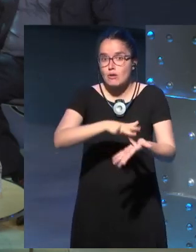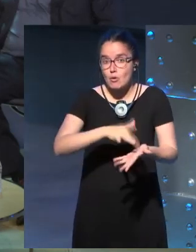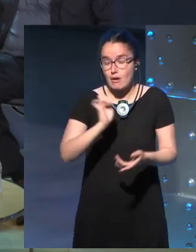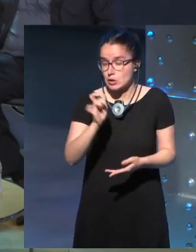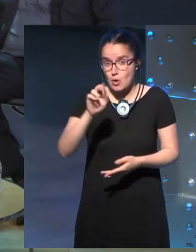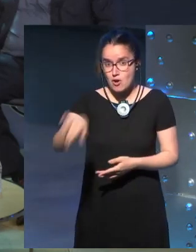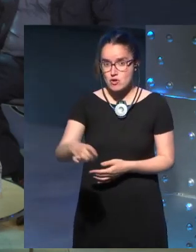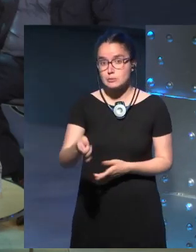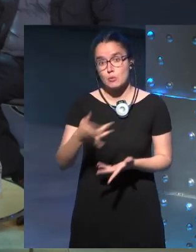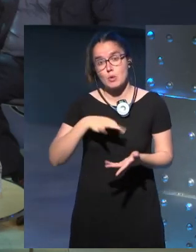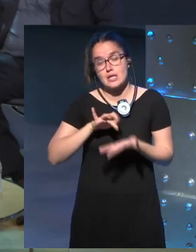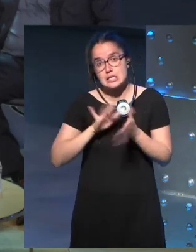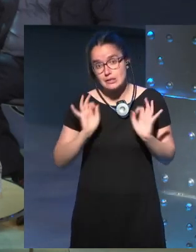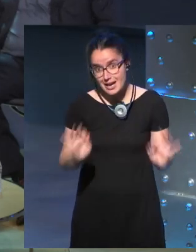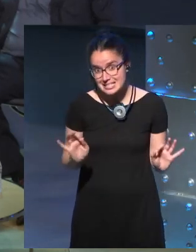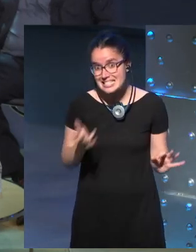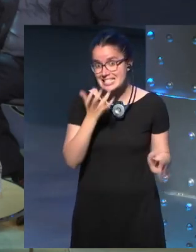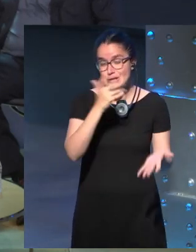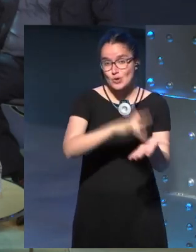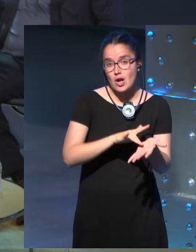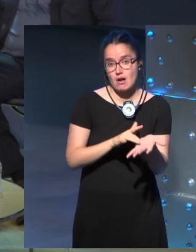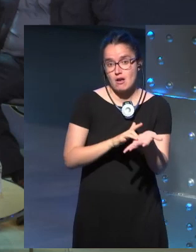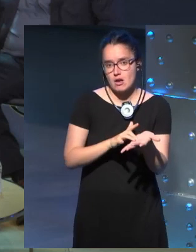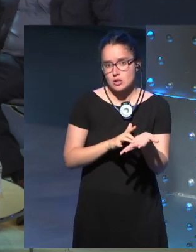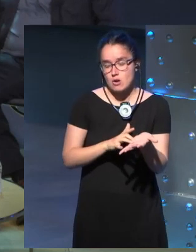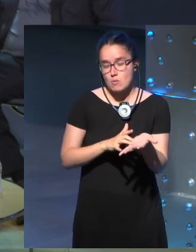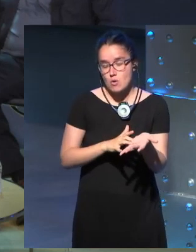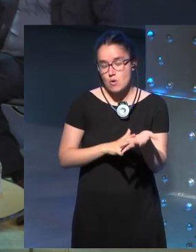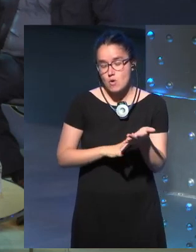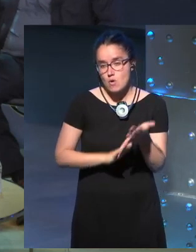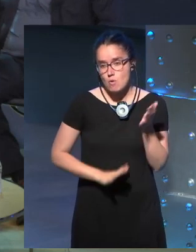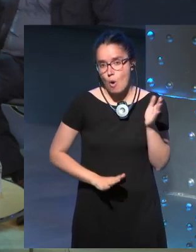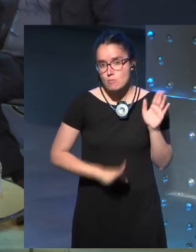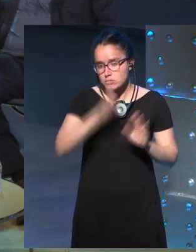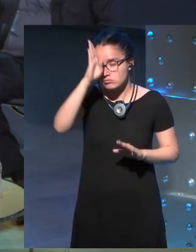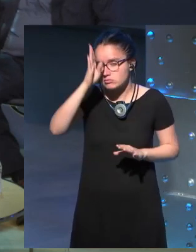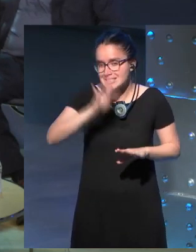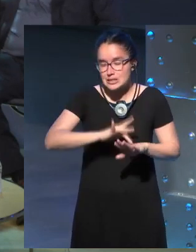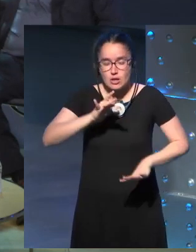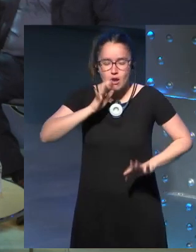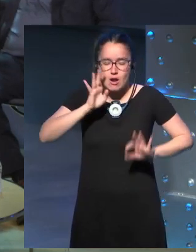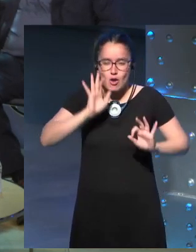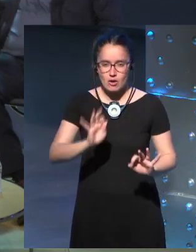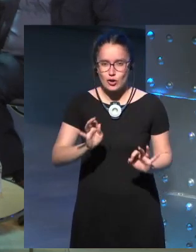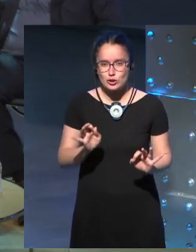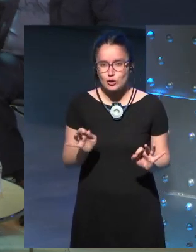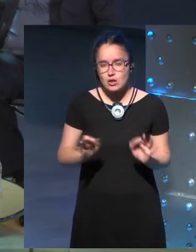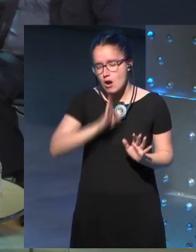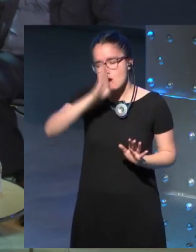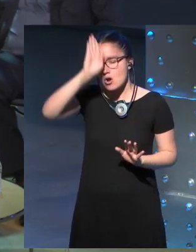emotion. Everything can happen, although it's not habitual, but it happens. That this sensitive